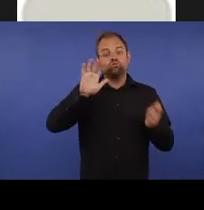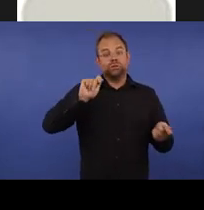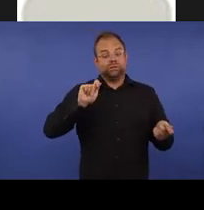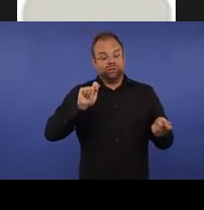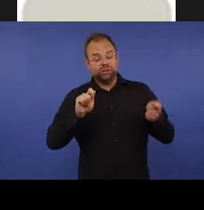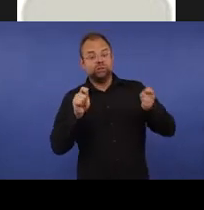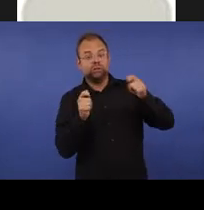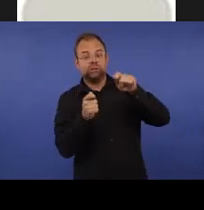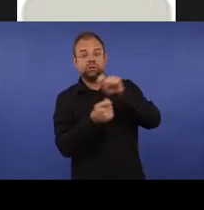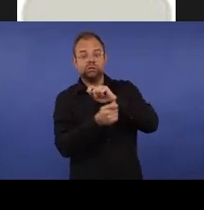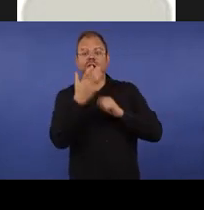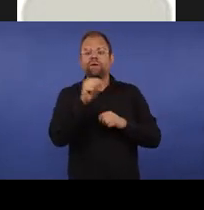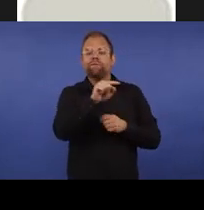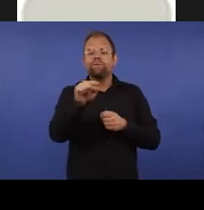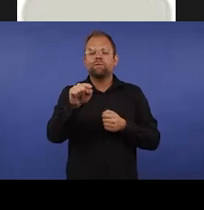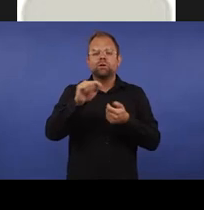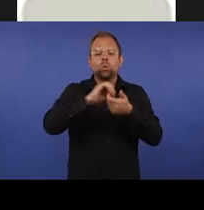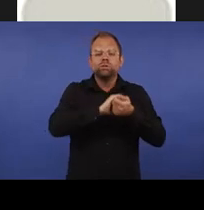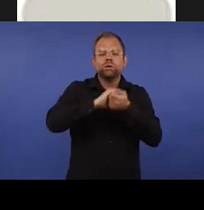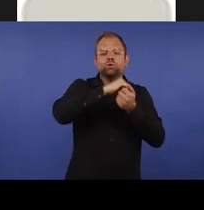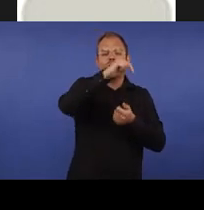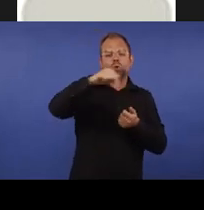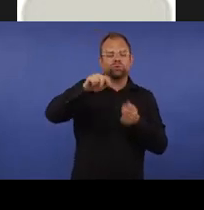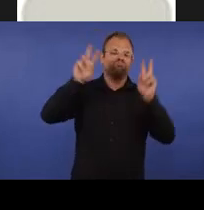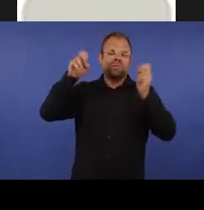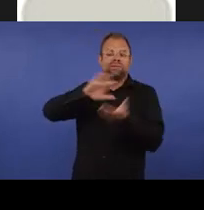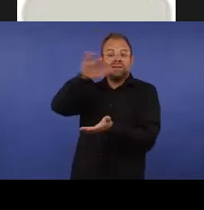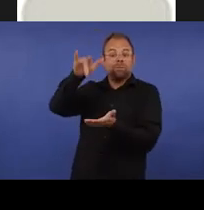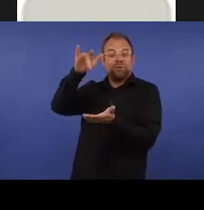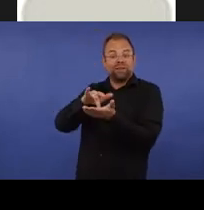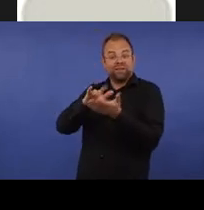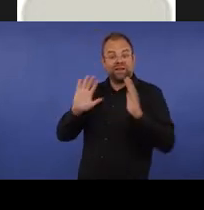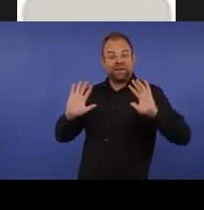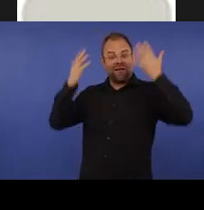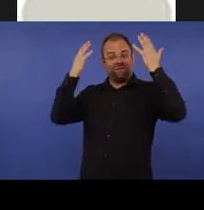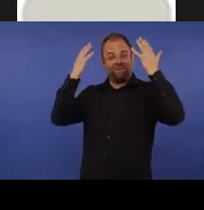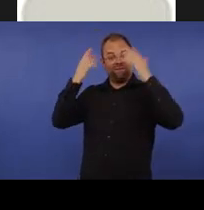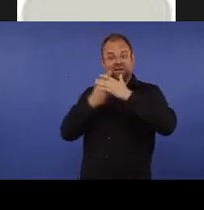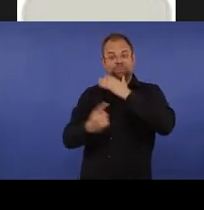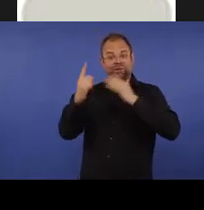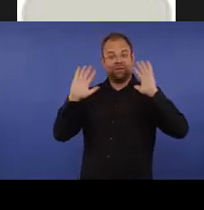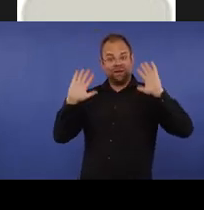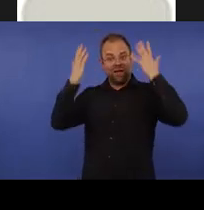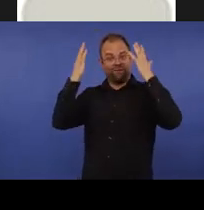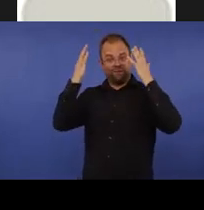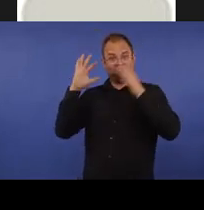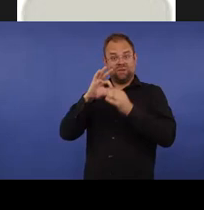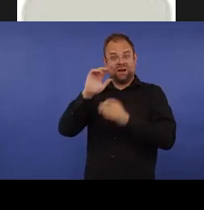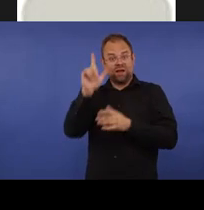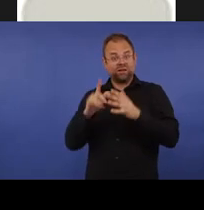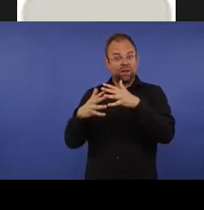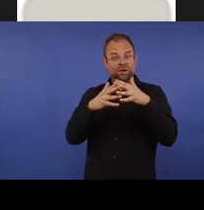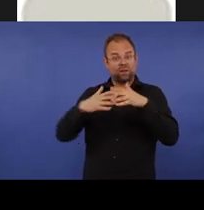and segregation that the population with disabilities has been subjected to. With the sanitary measurements taking place, the